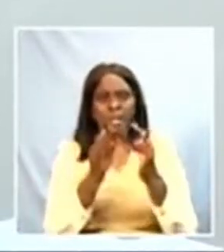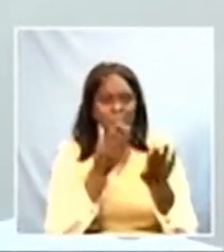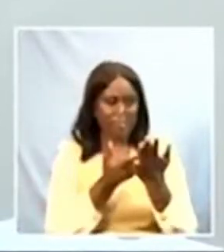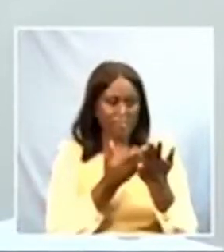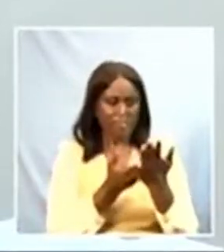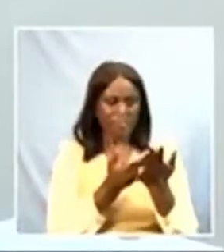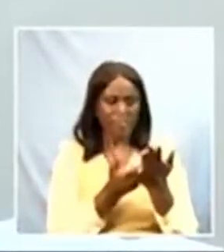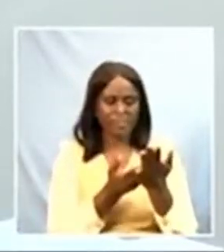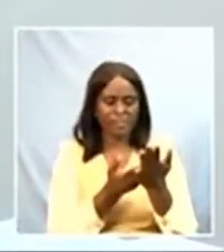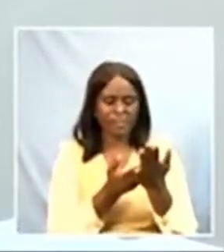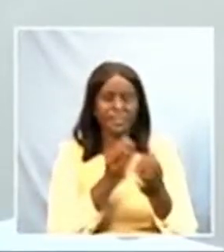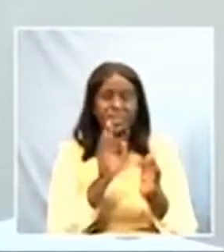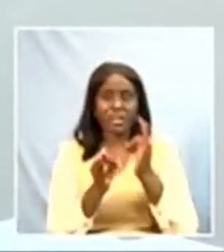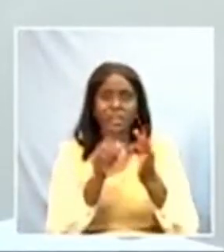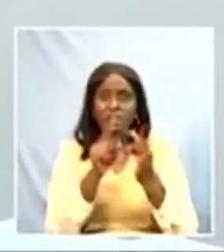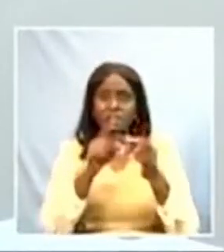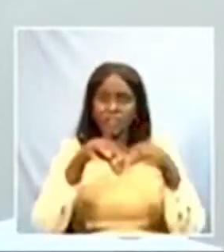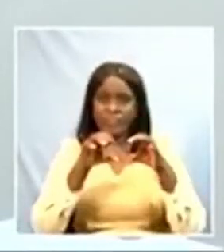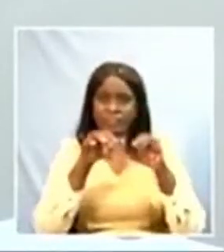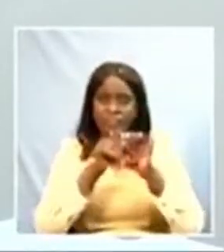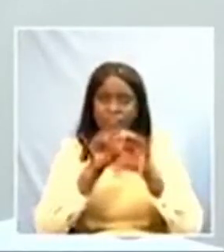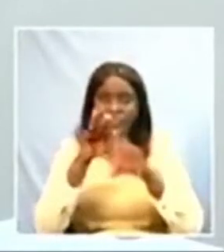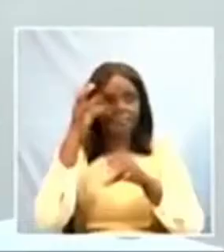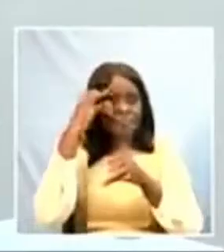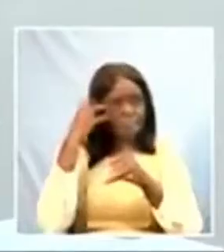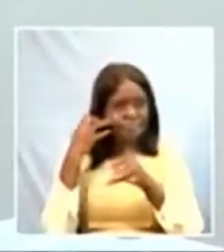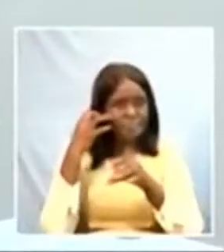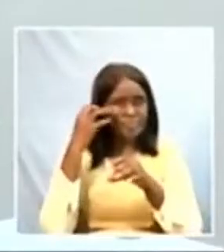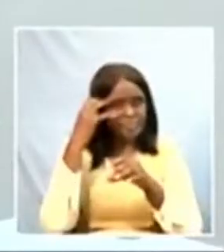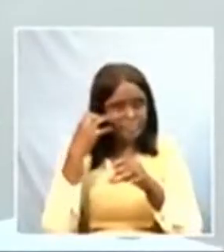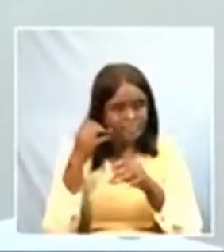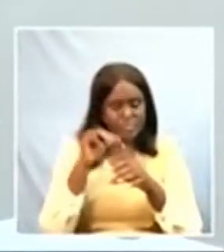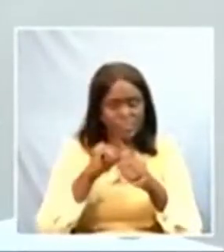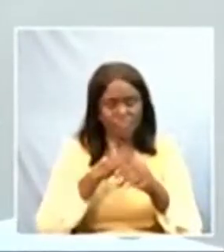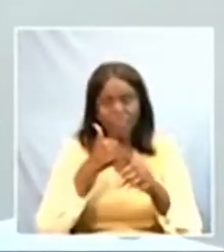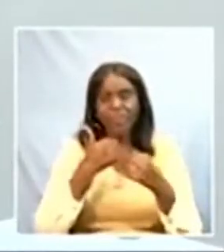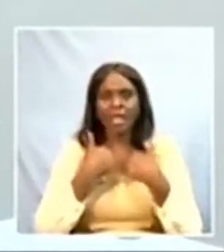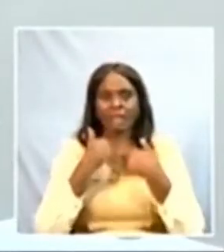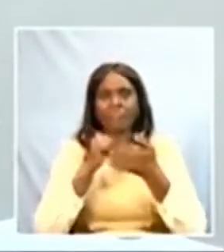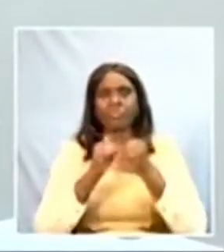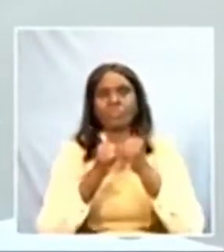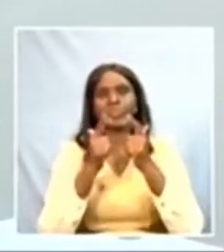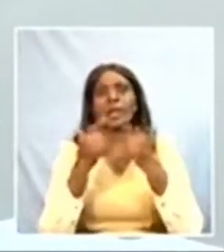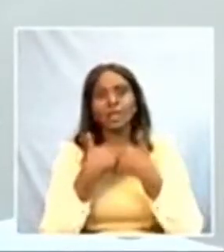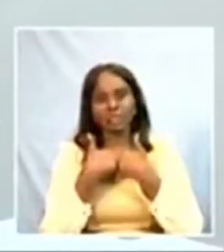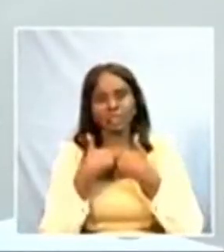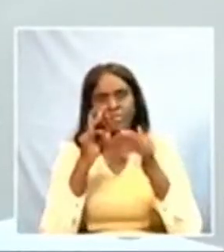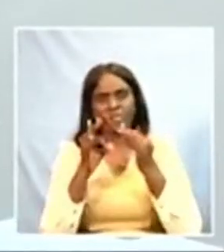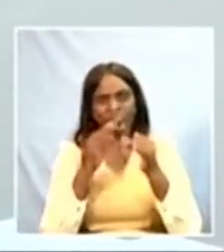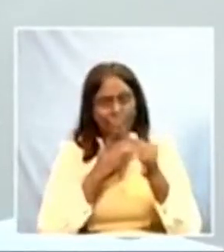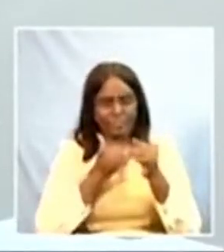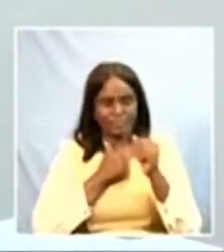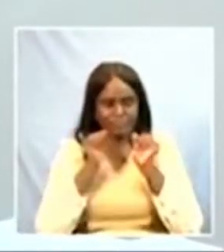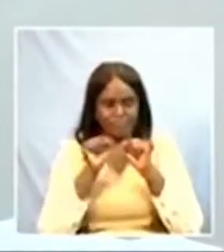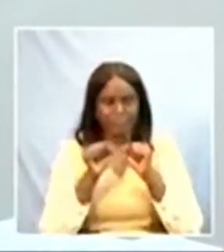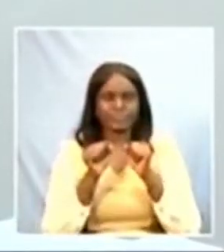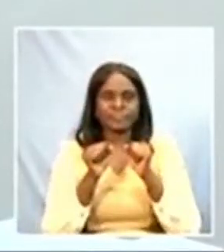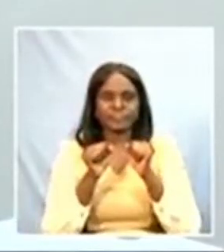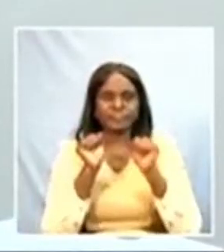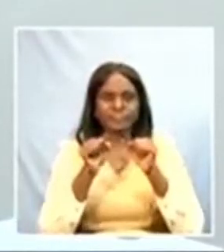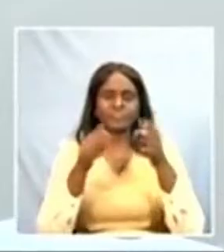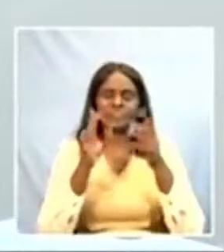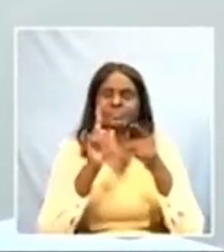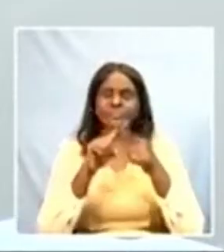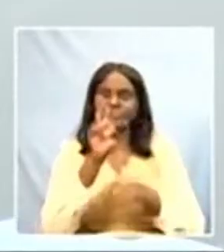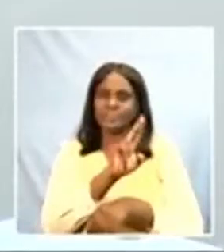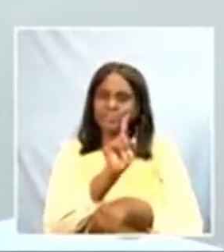is going on in your offices, then we have anarchy then, if you can be allowed